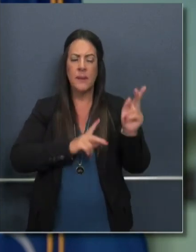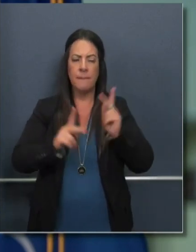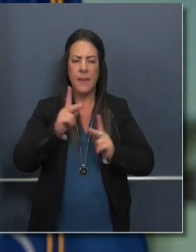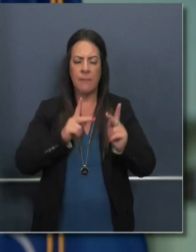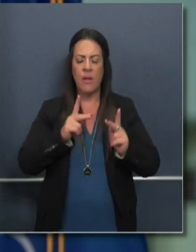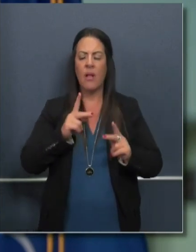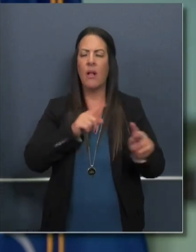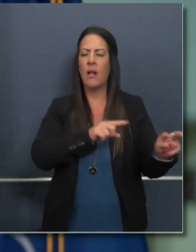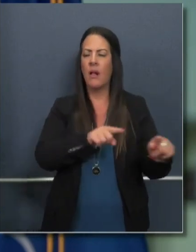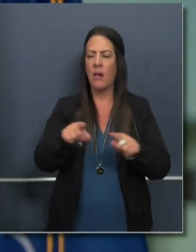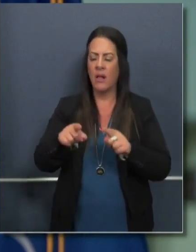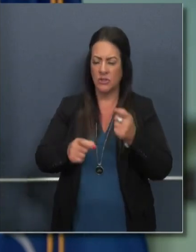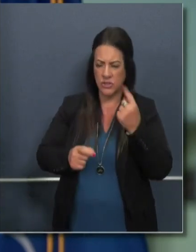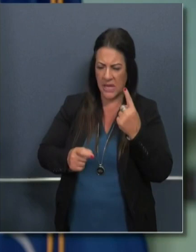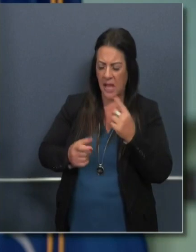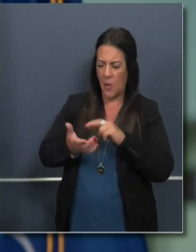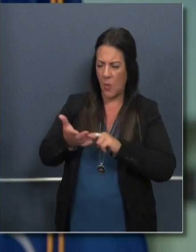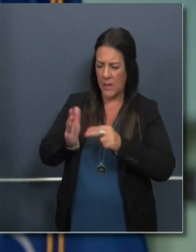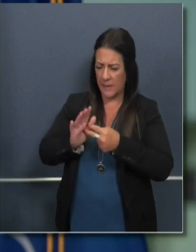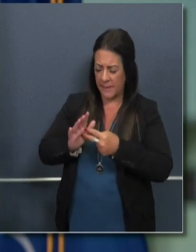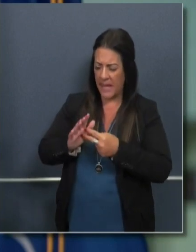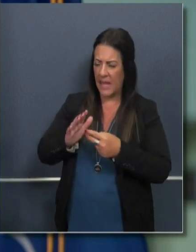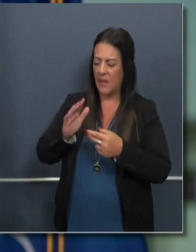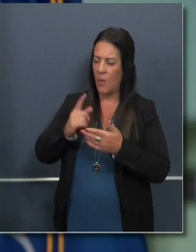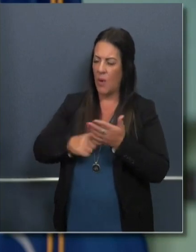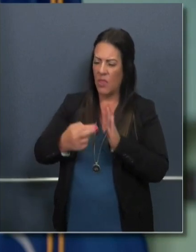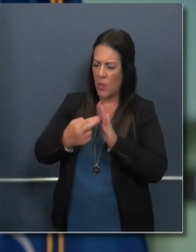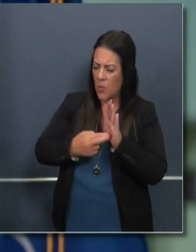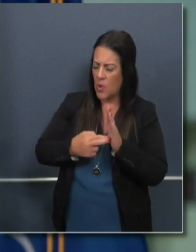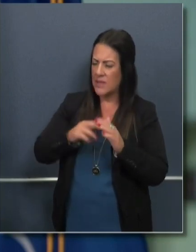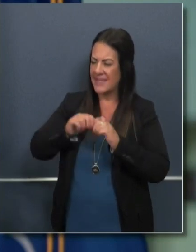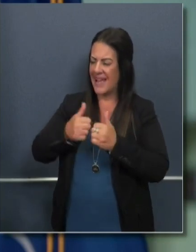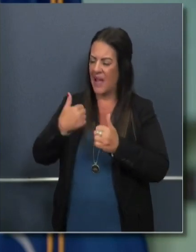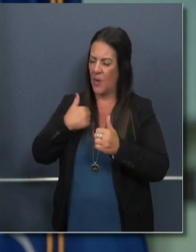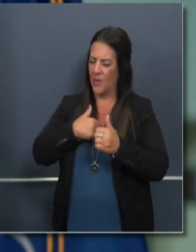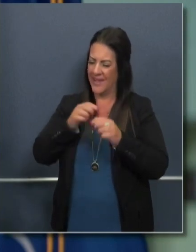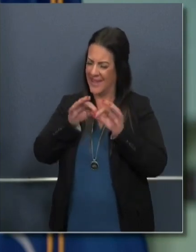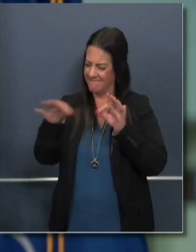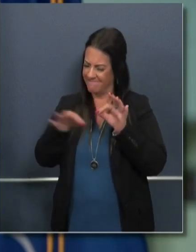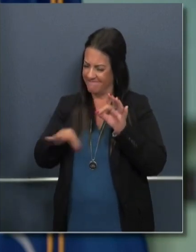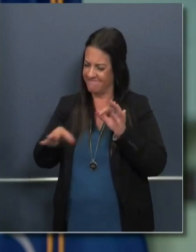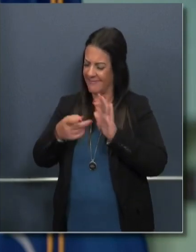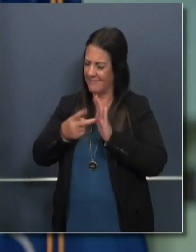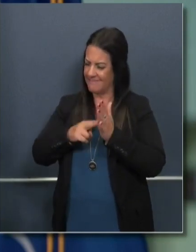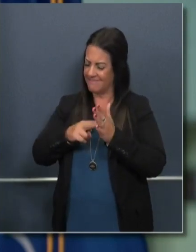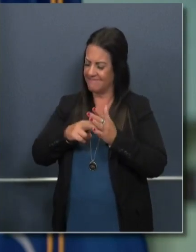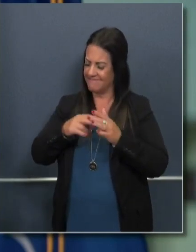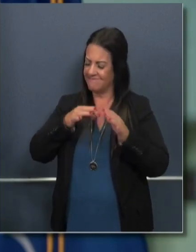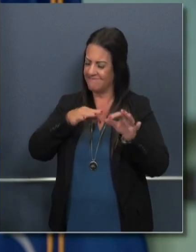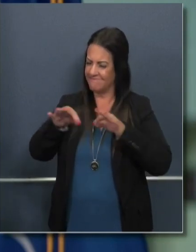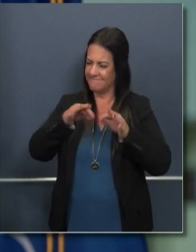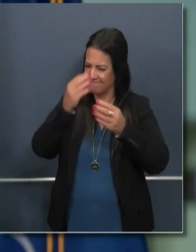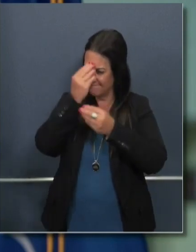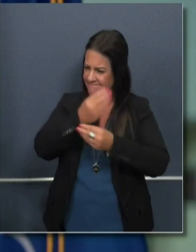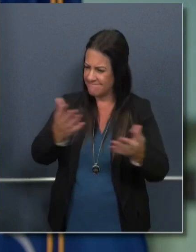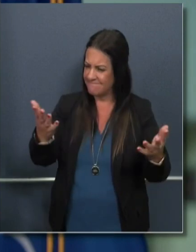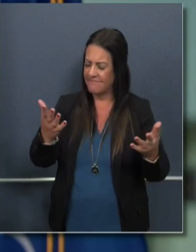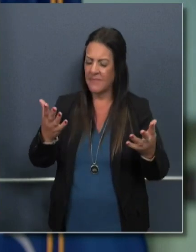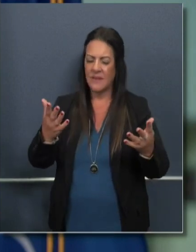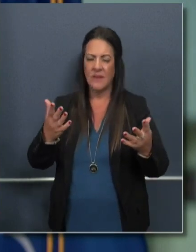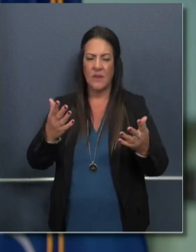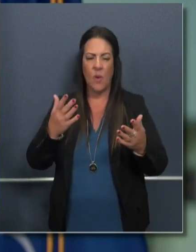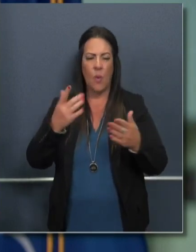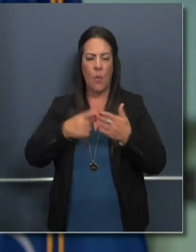specific sense on the language, that has become an issue that will help us unlock and inform the next